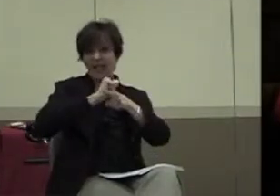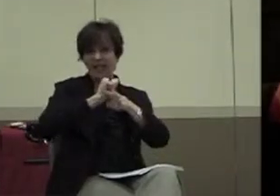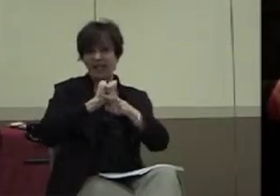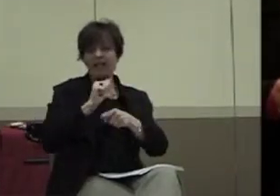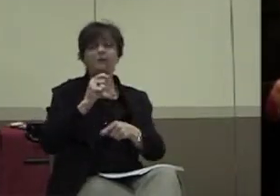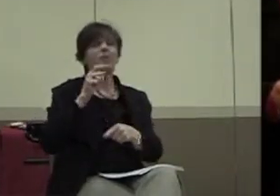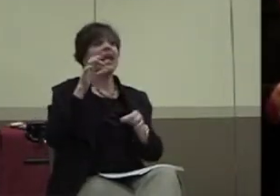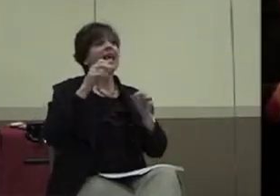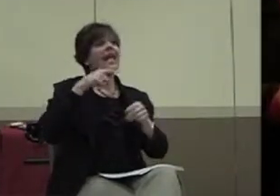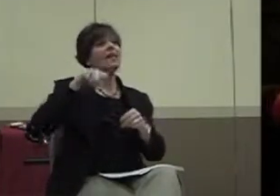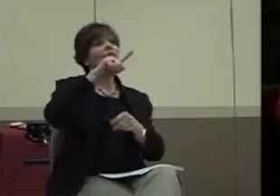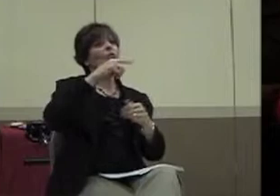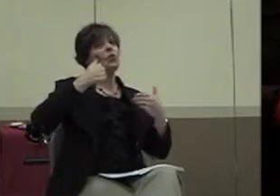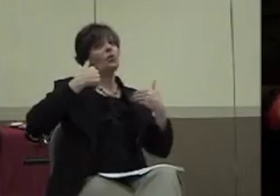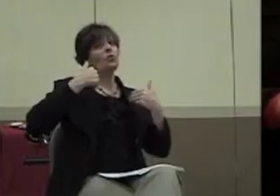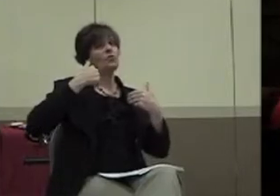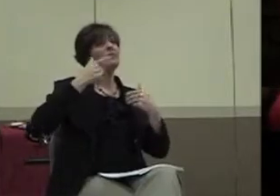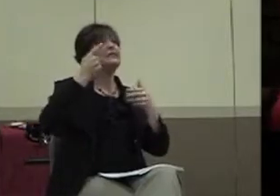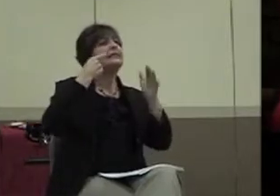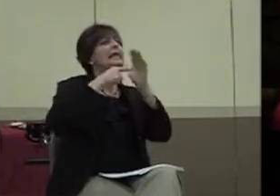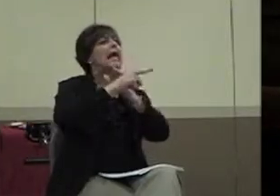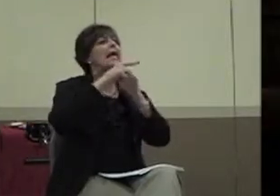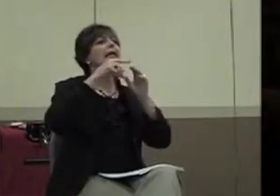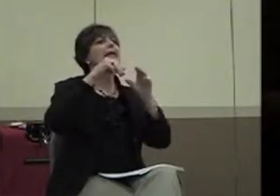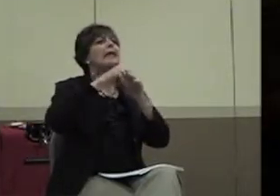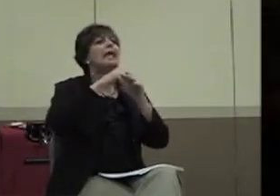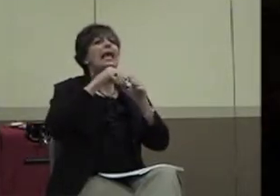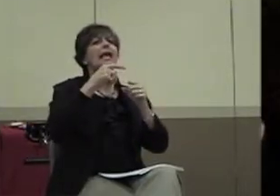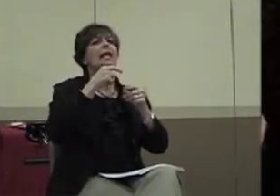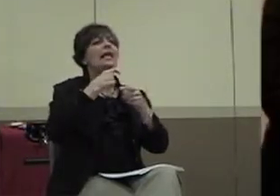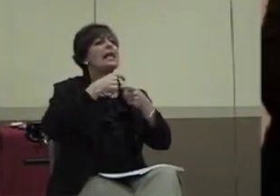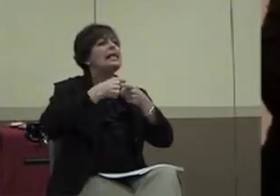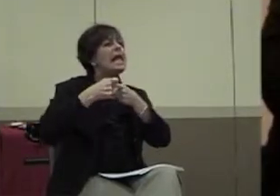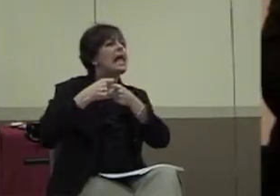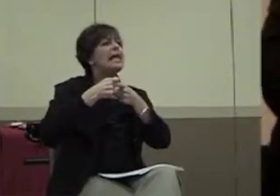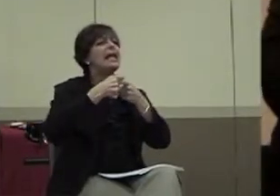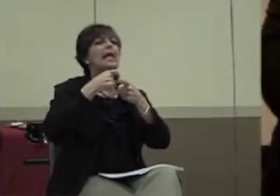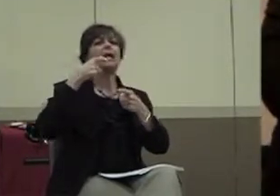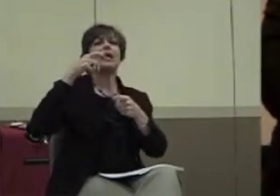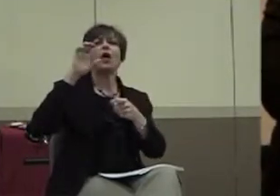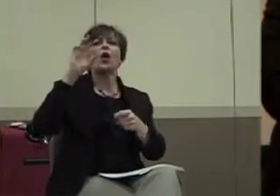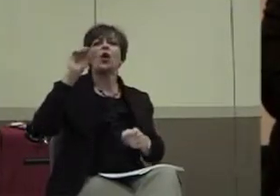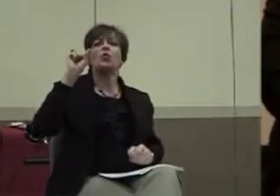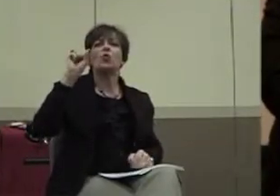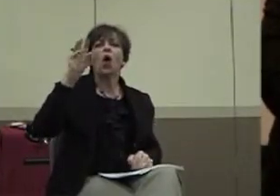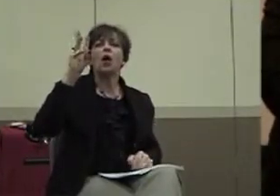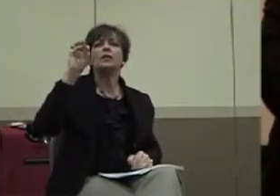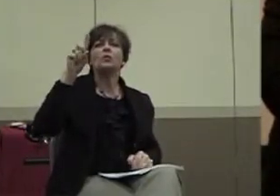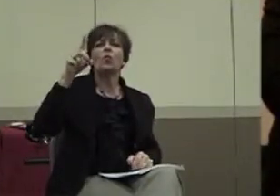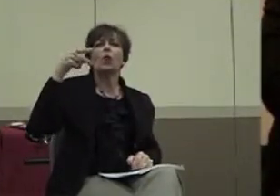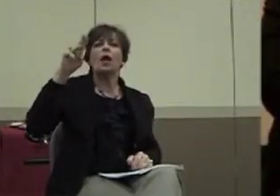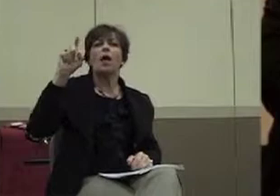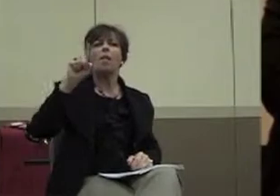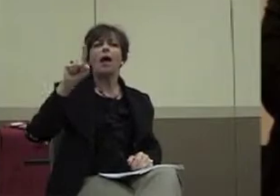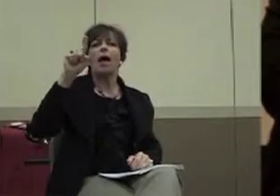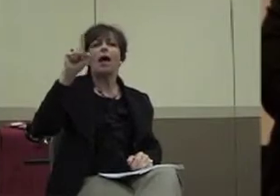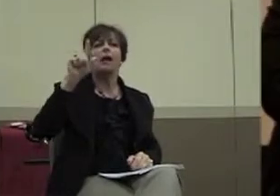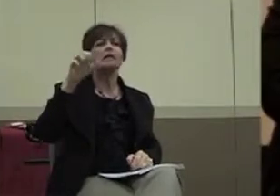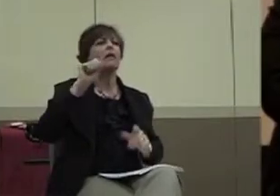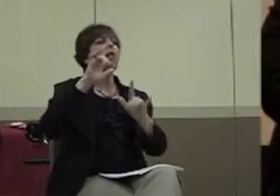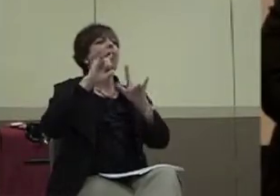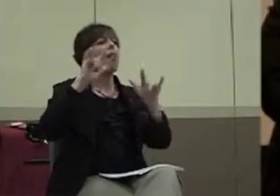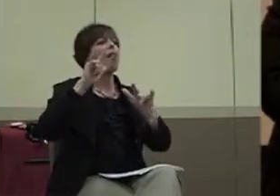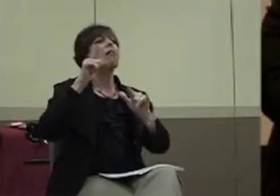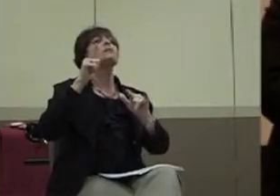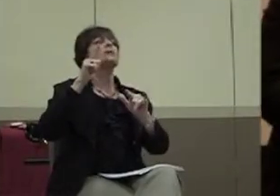If you have snuck in knitting, crocheting, crossword puzzles, anything like that, please feel